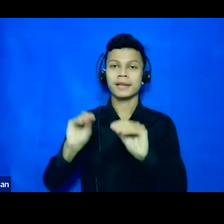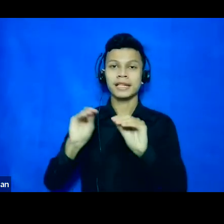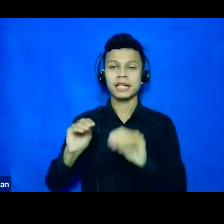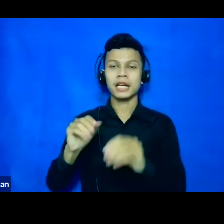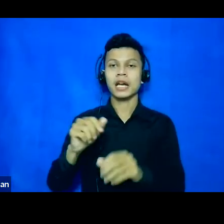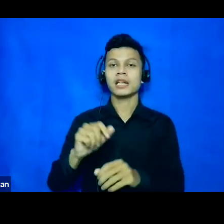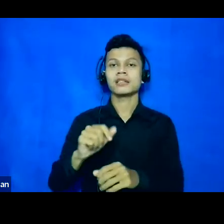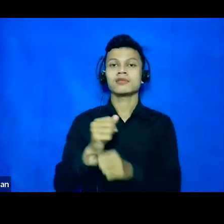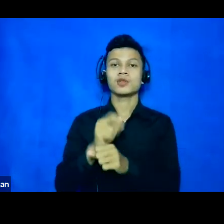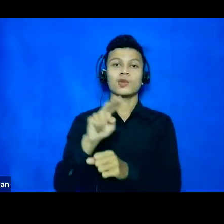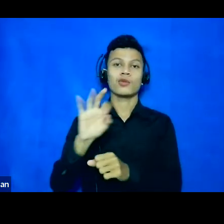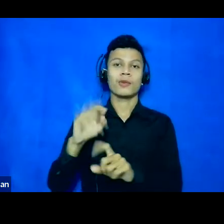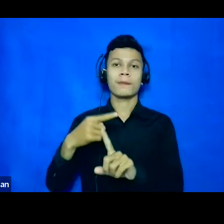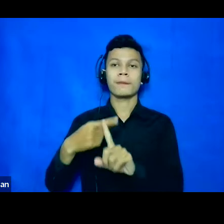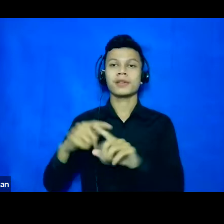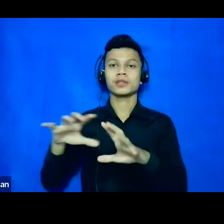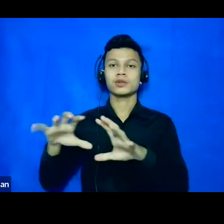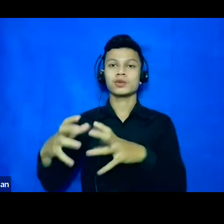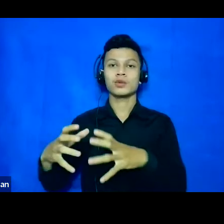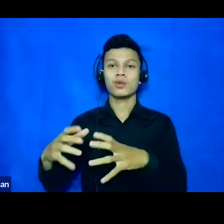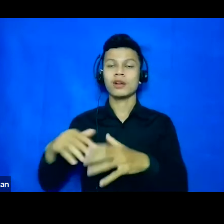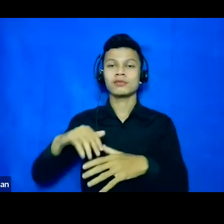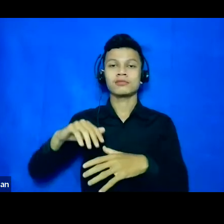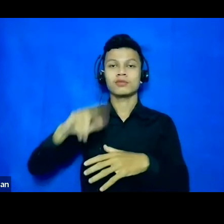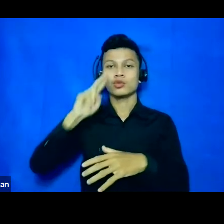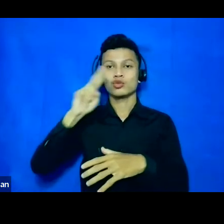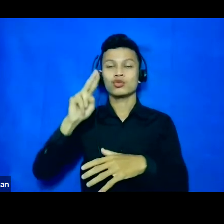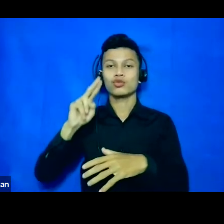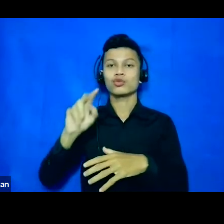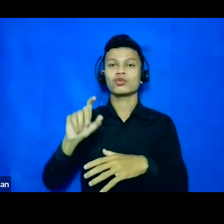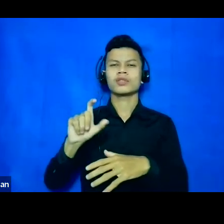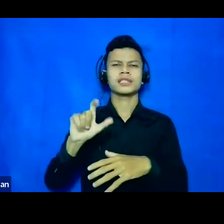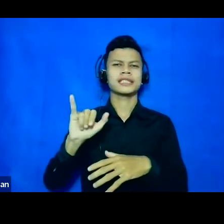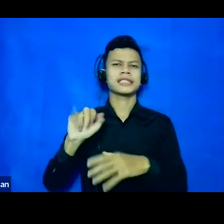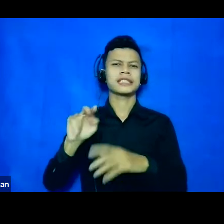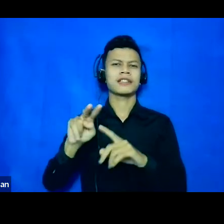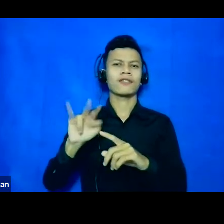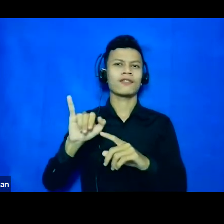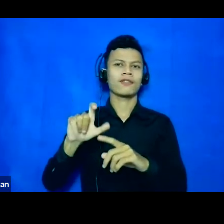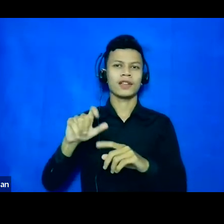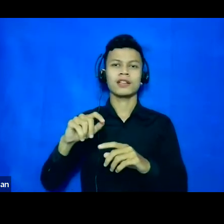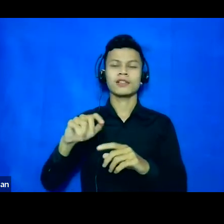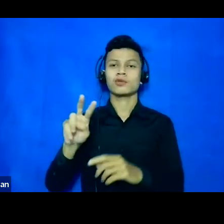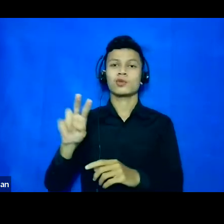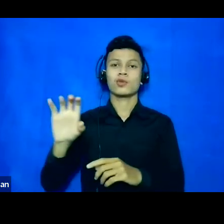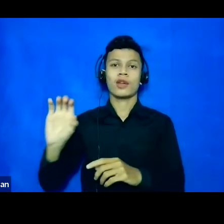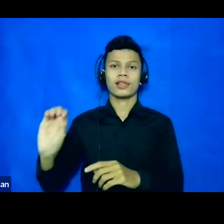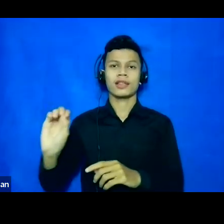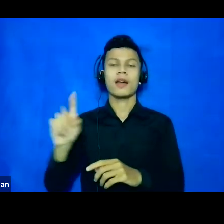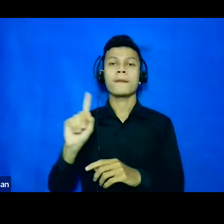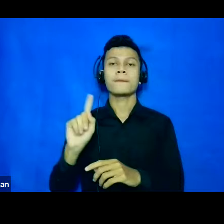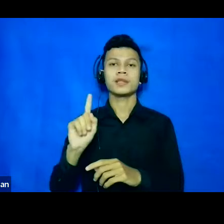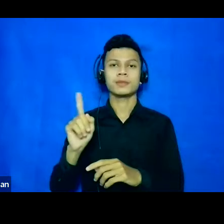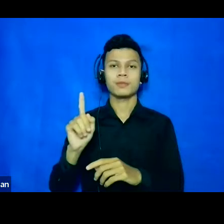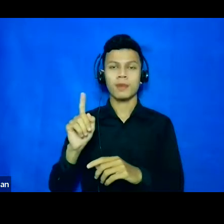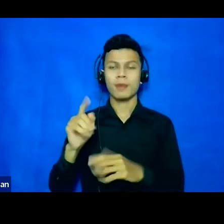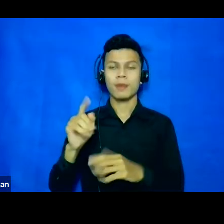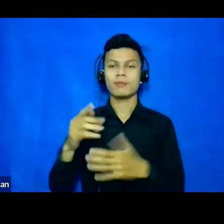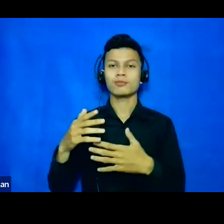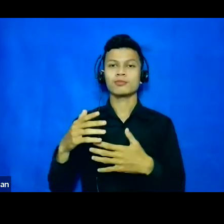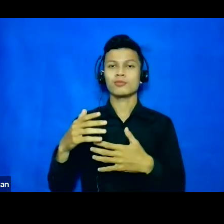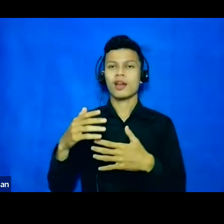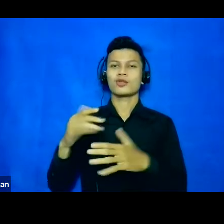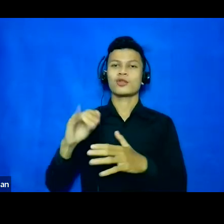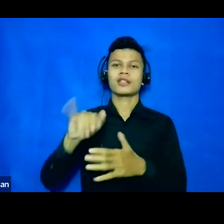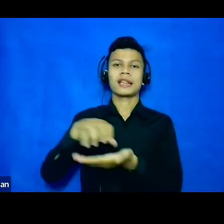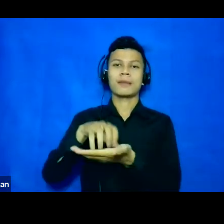the Civil 20 for hosting these events. Congratulations to you all,